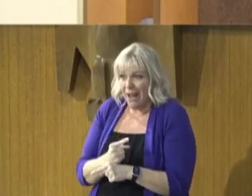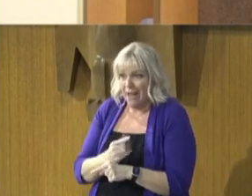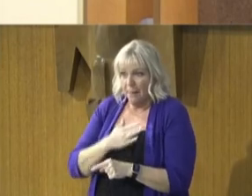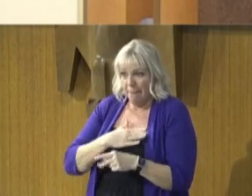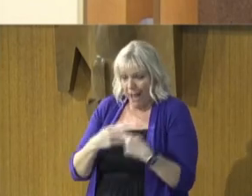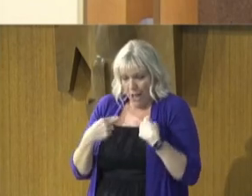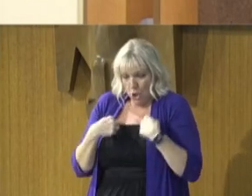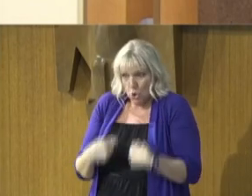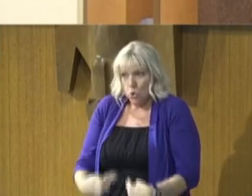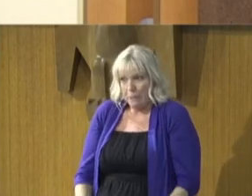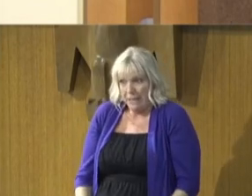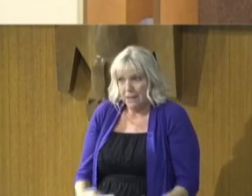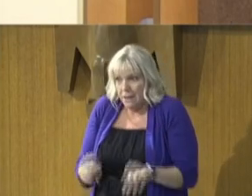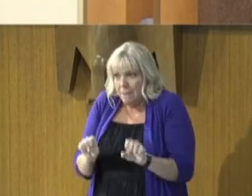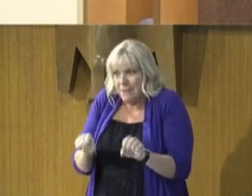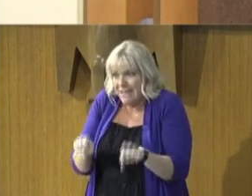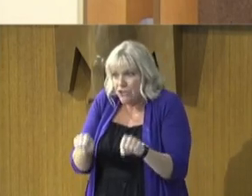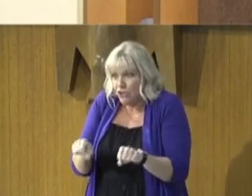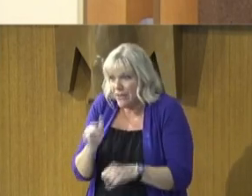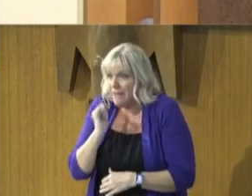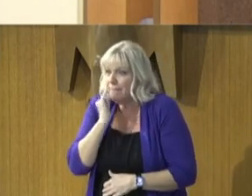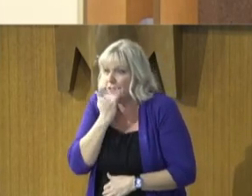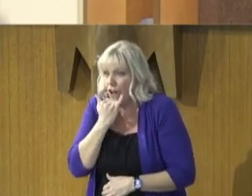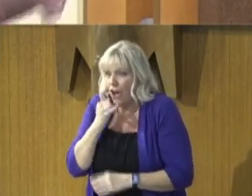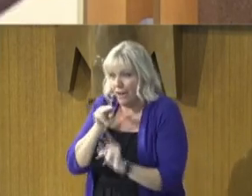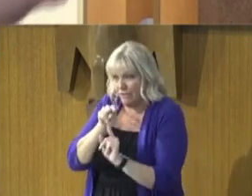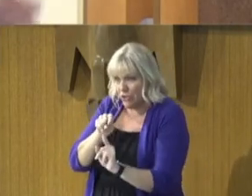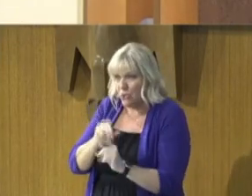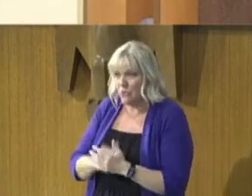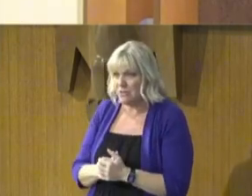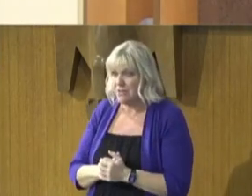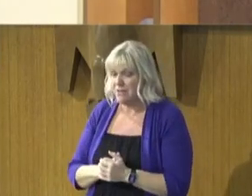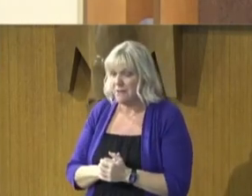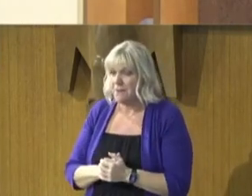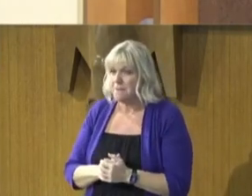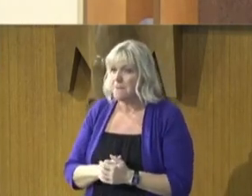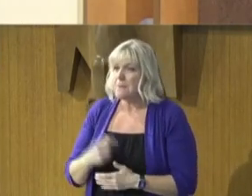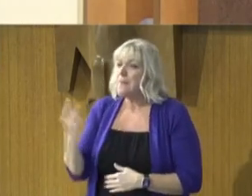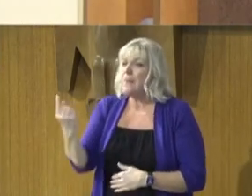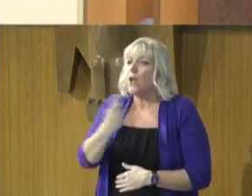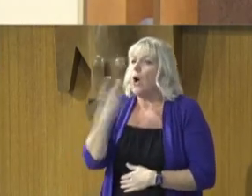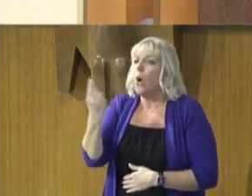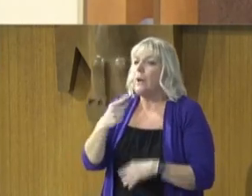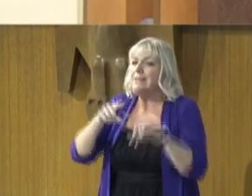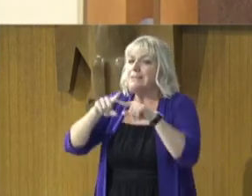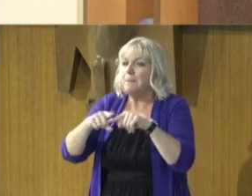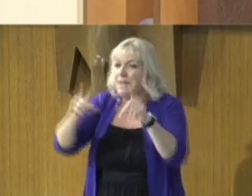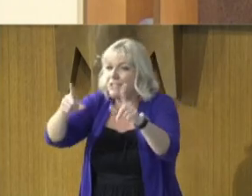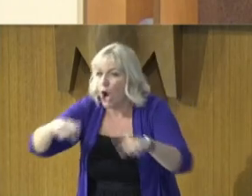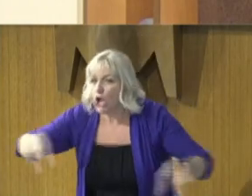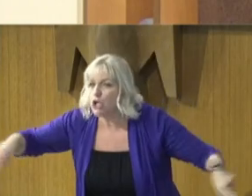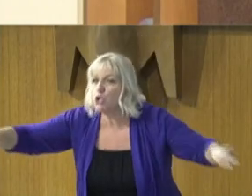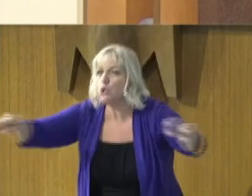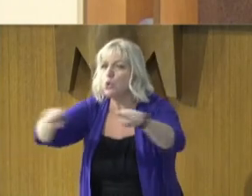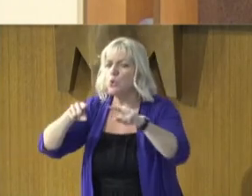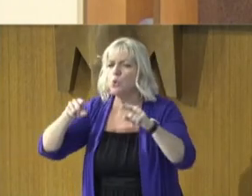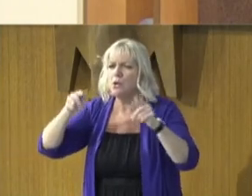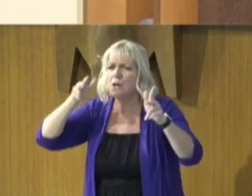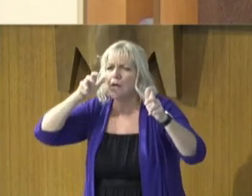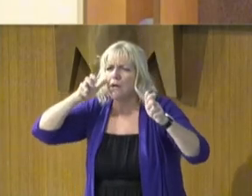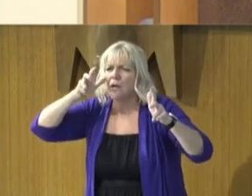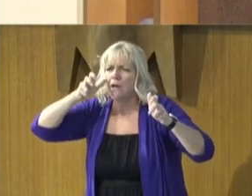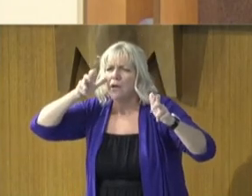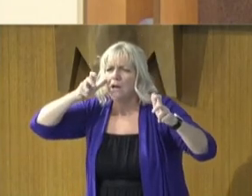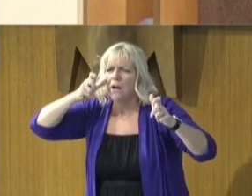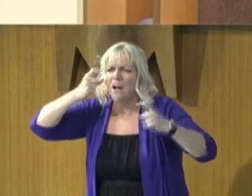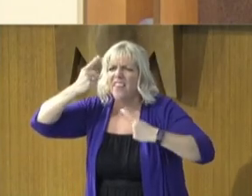human, potentially flawed views. It's always incumbent upon the rest of us to be able to take what we hear, to think